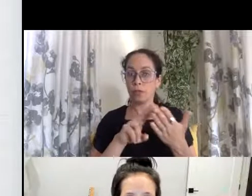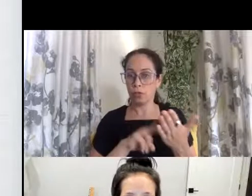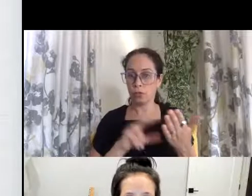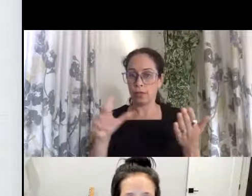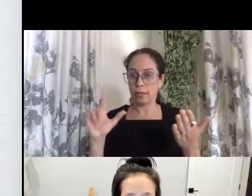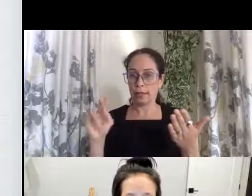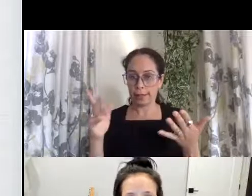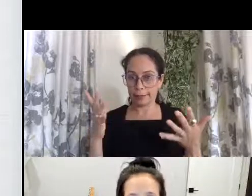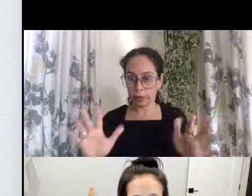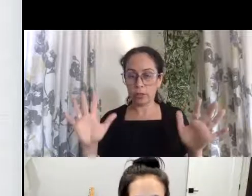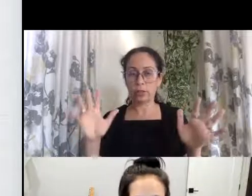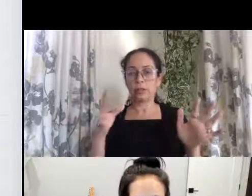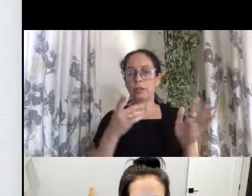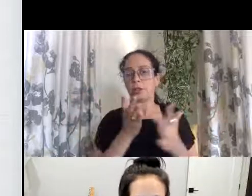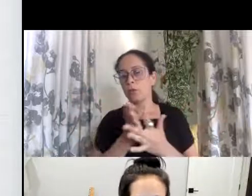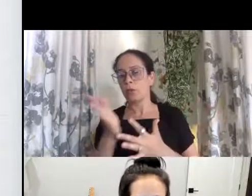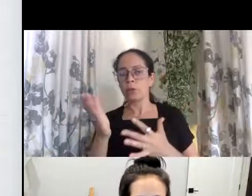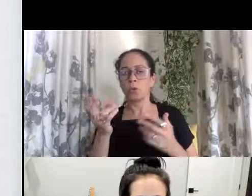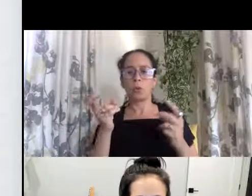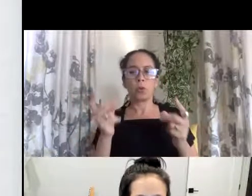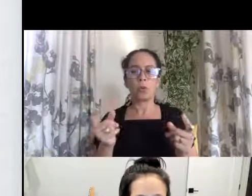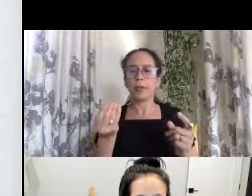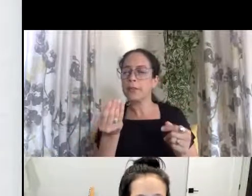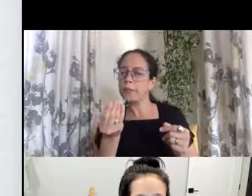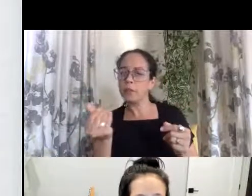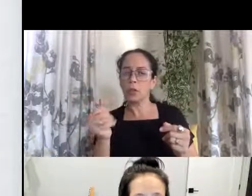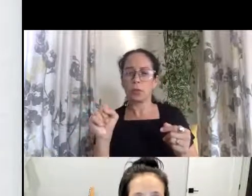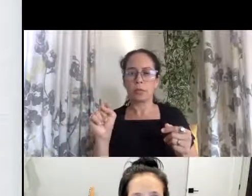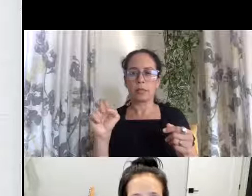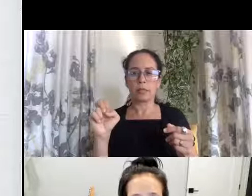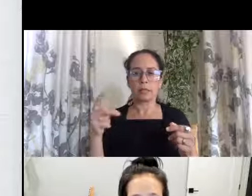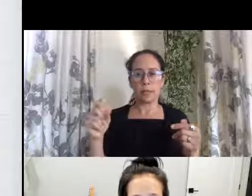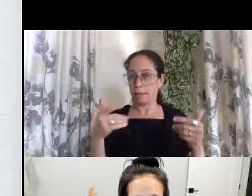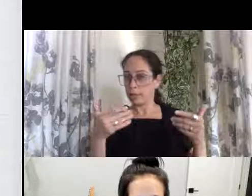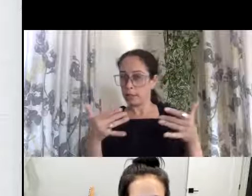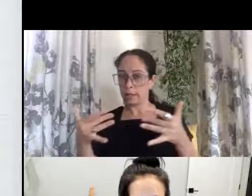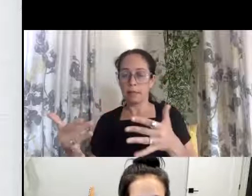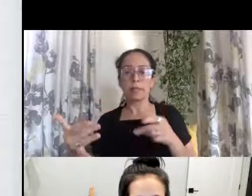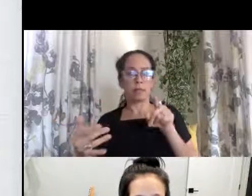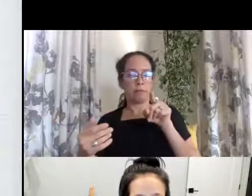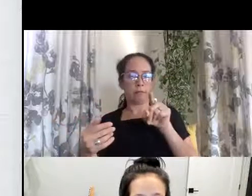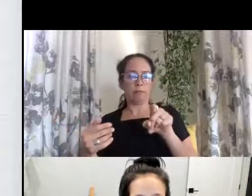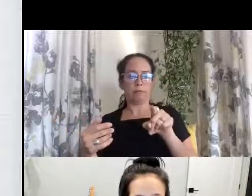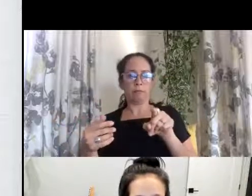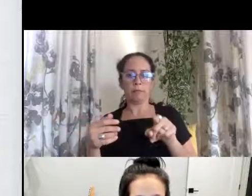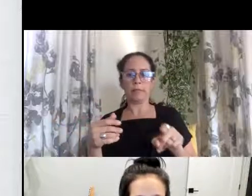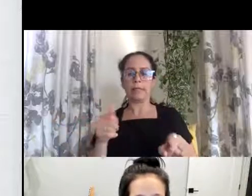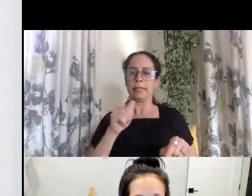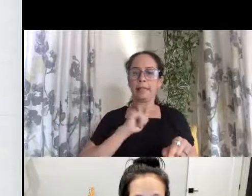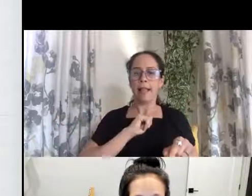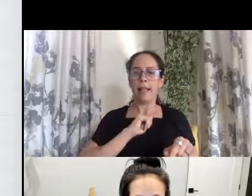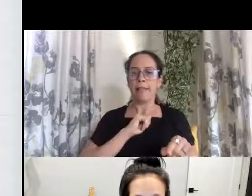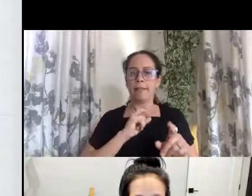go through just a quick few steps, they will land into this page that says